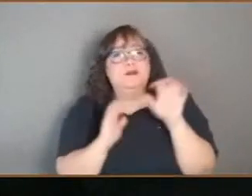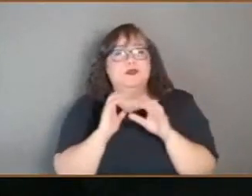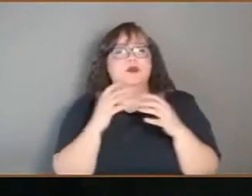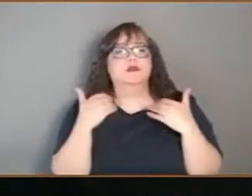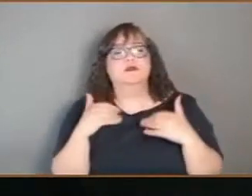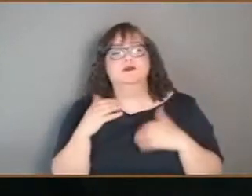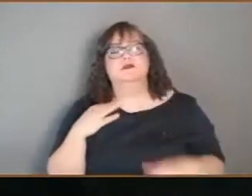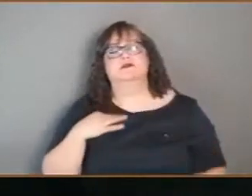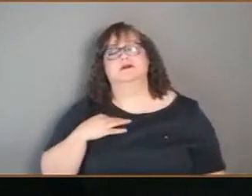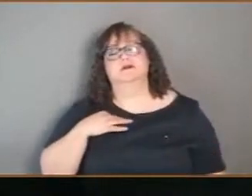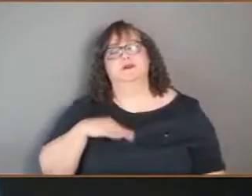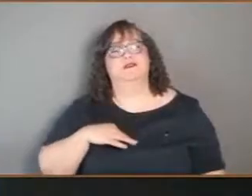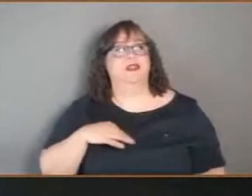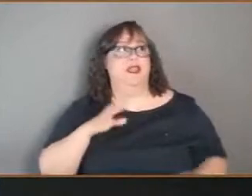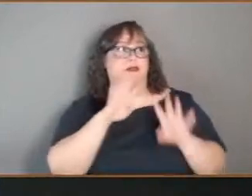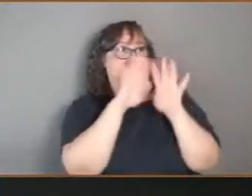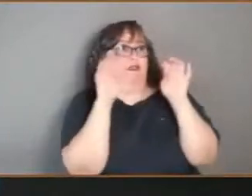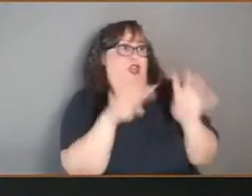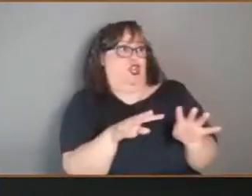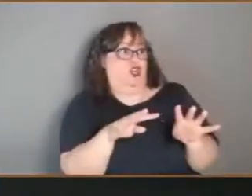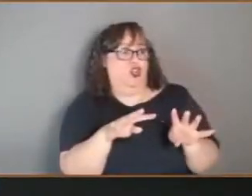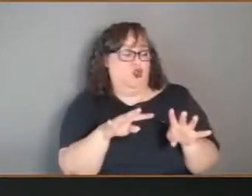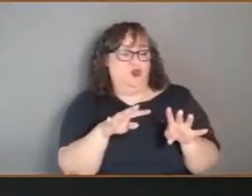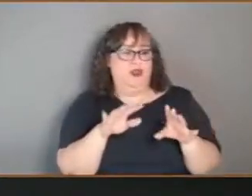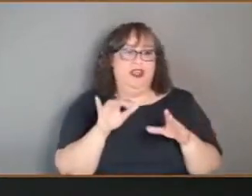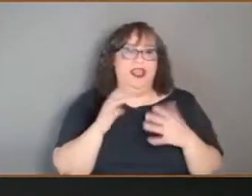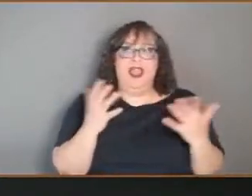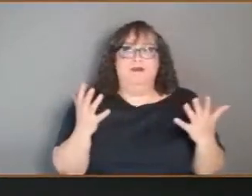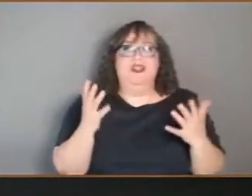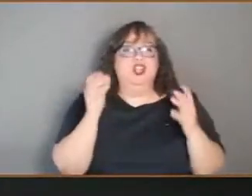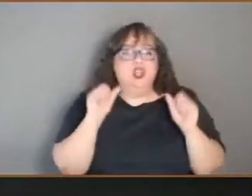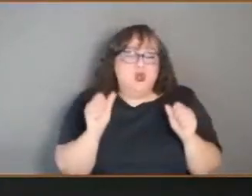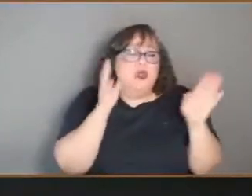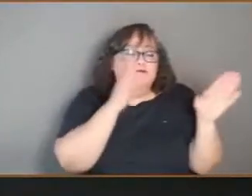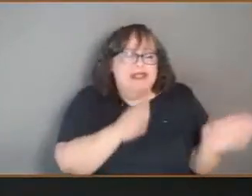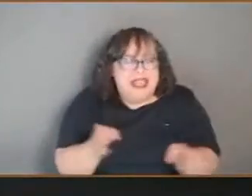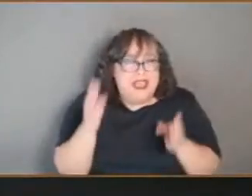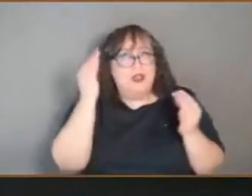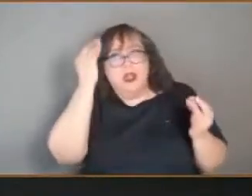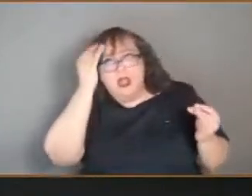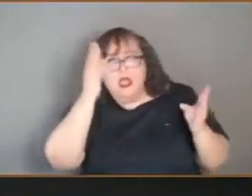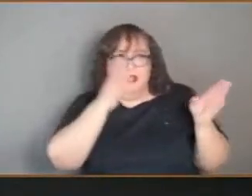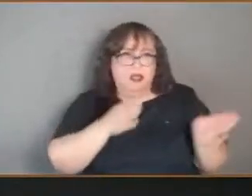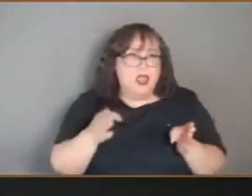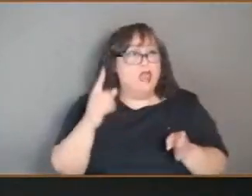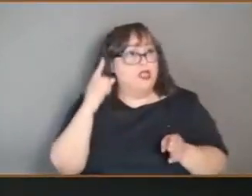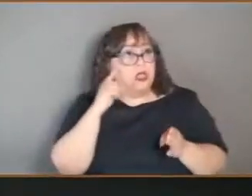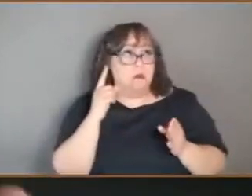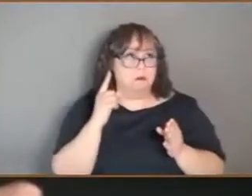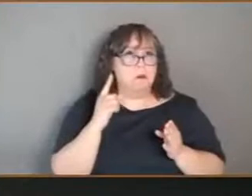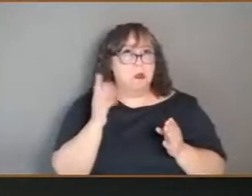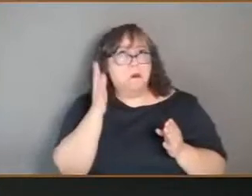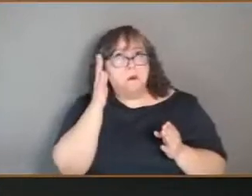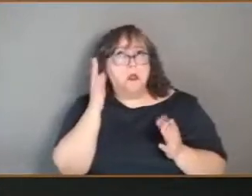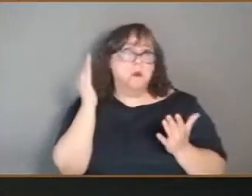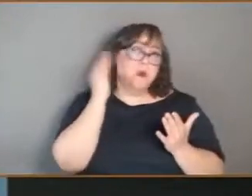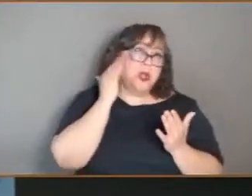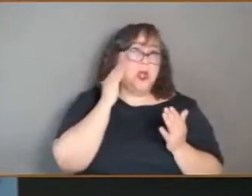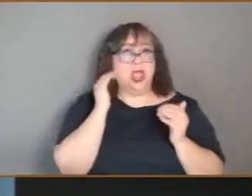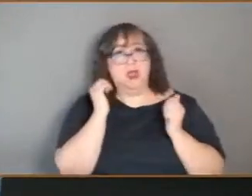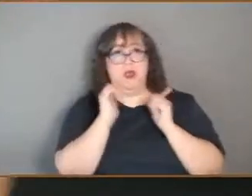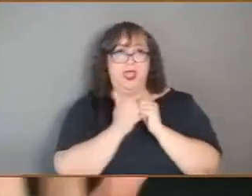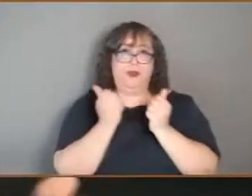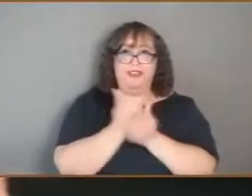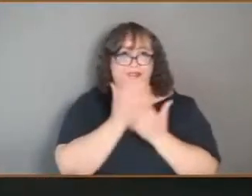are always the things that get you. You know, you've planned and you've thought about it, and you think you've got an idea of how everything's going to look and be, and then